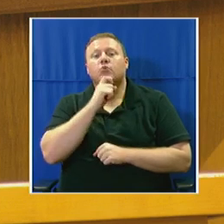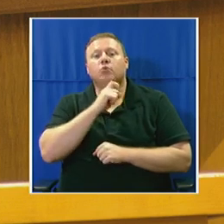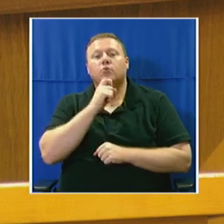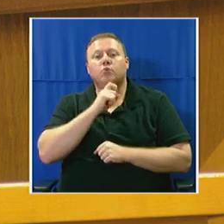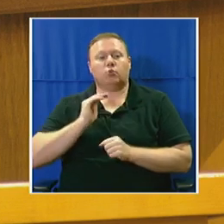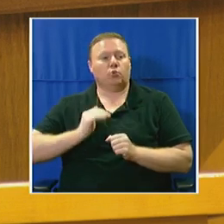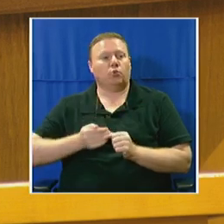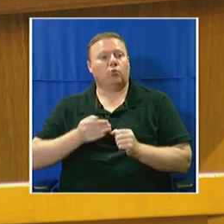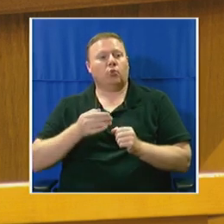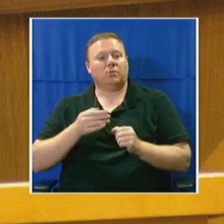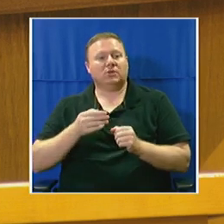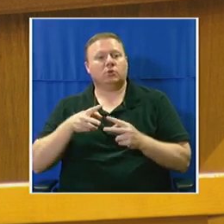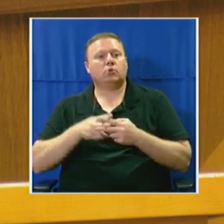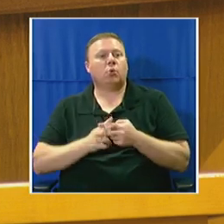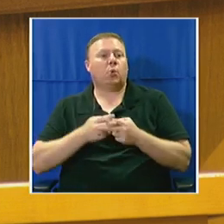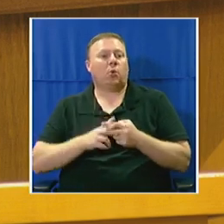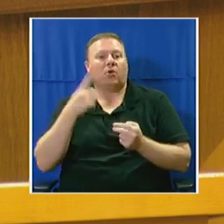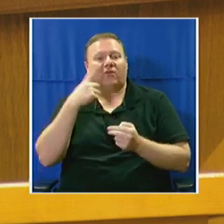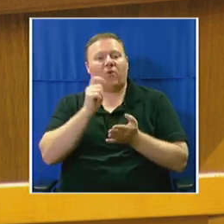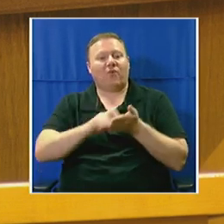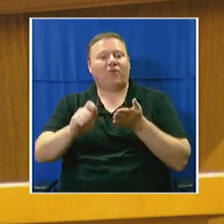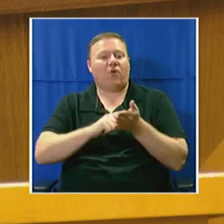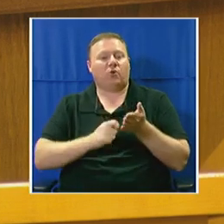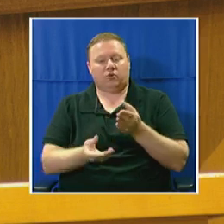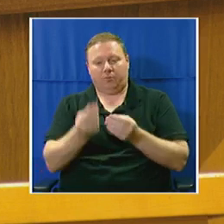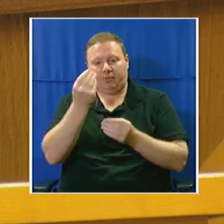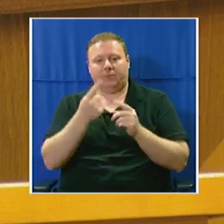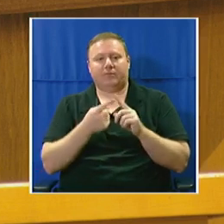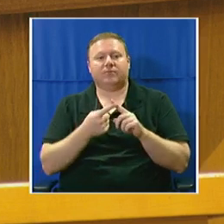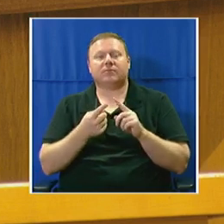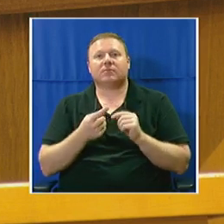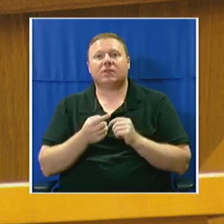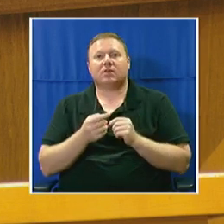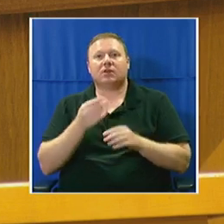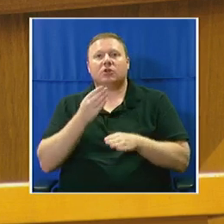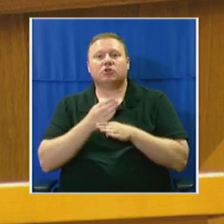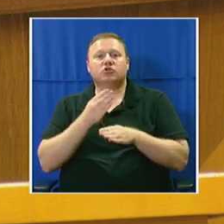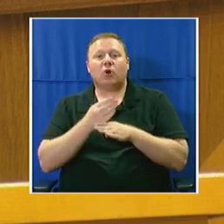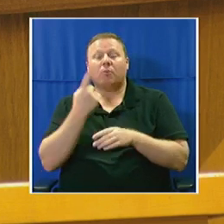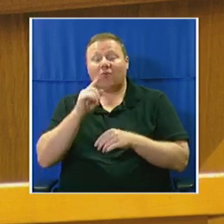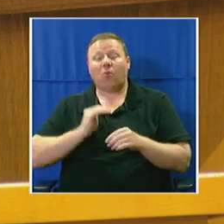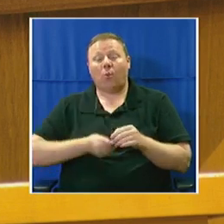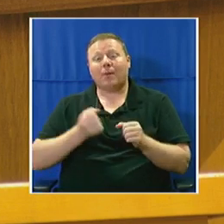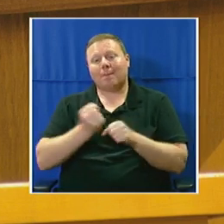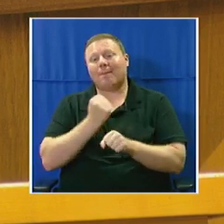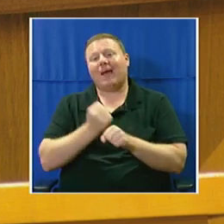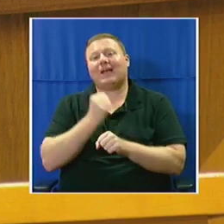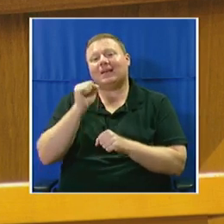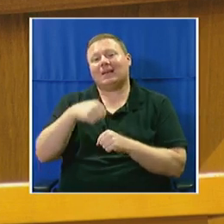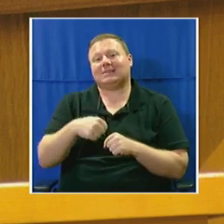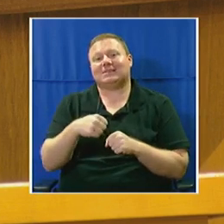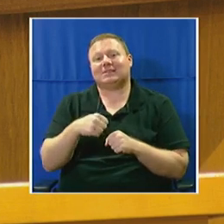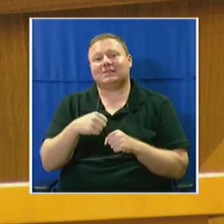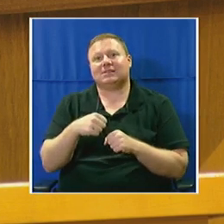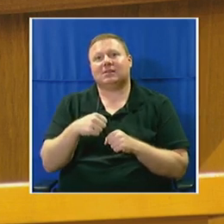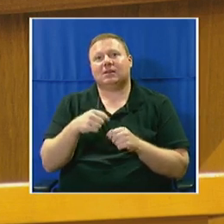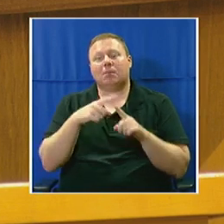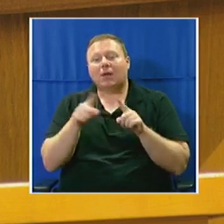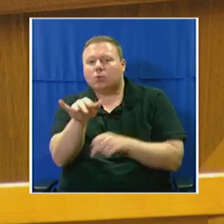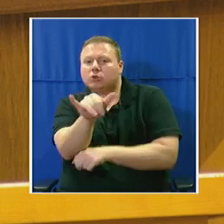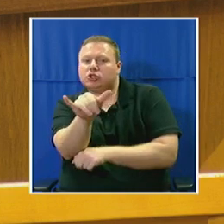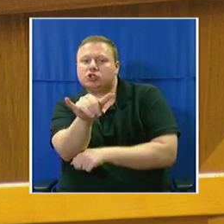because although government here Rises to say respect women it is a fact